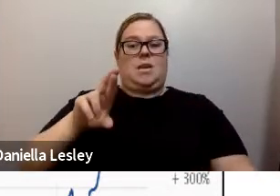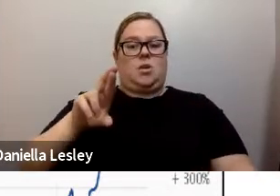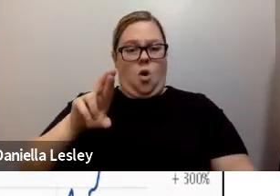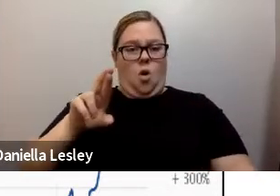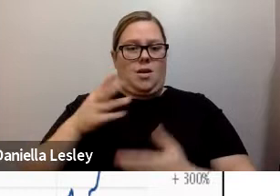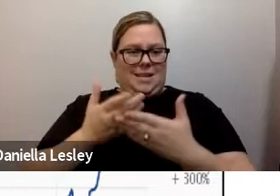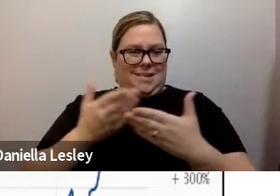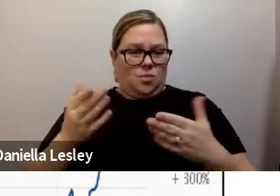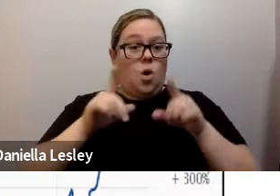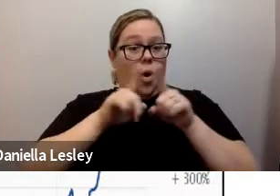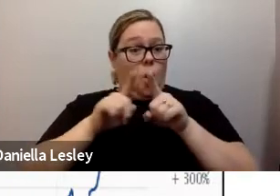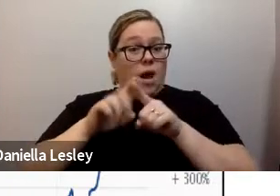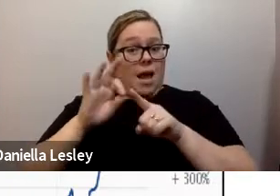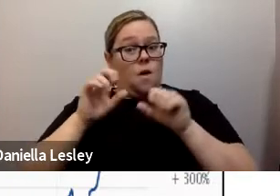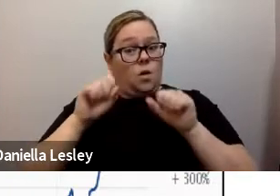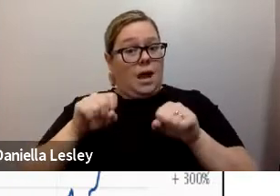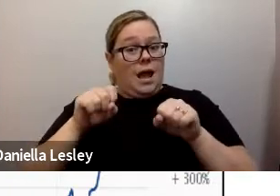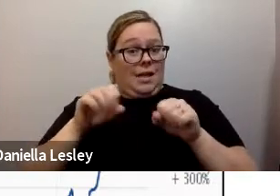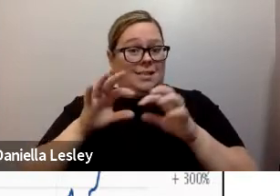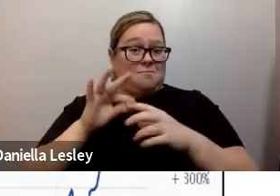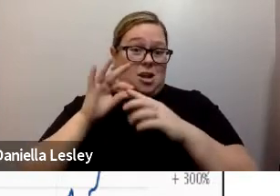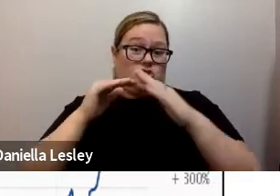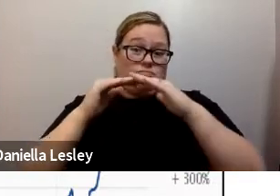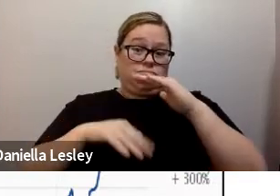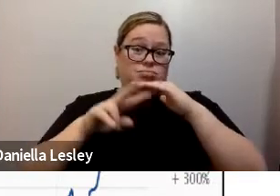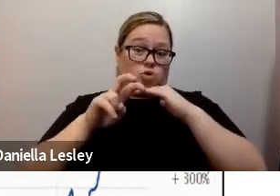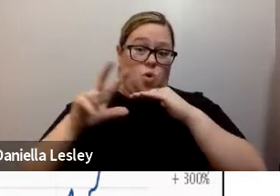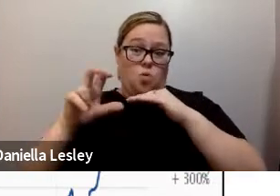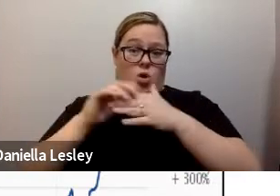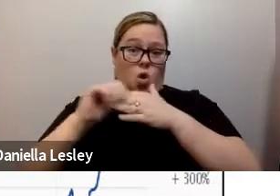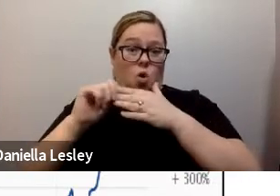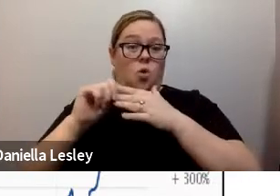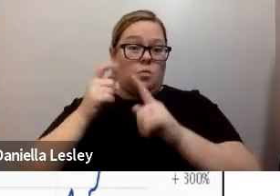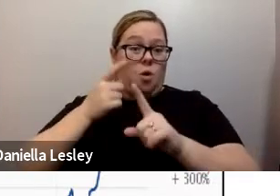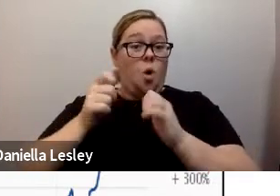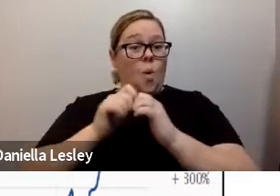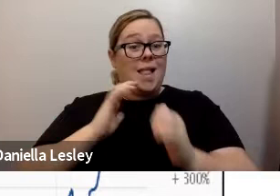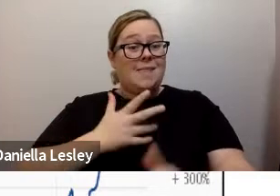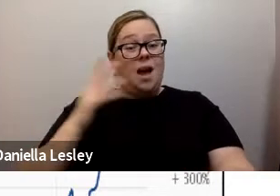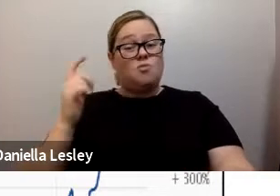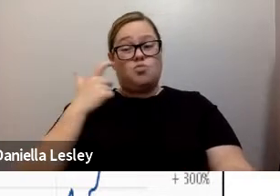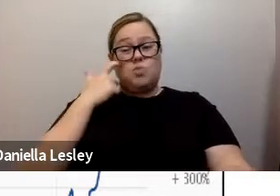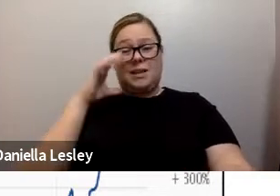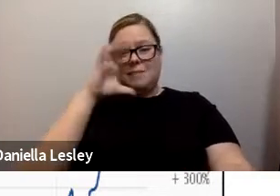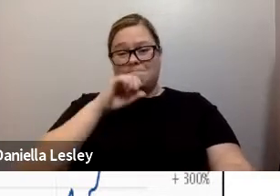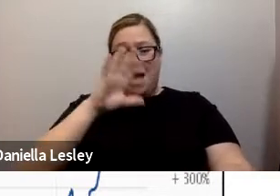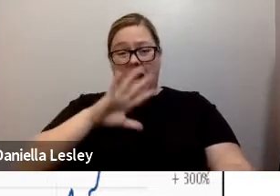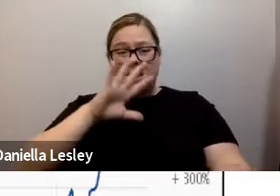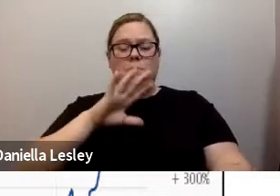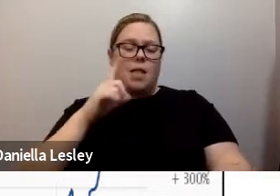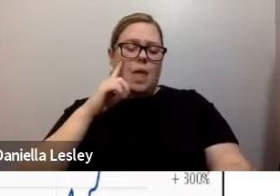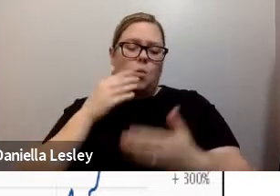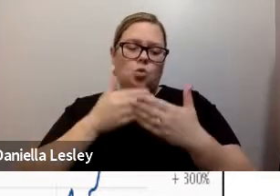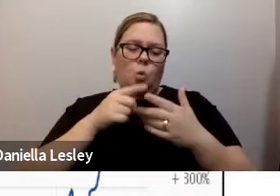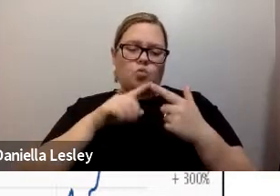especially if we can get under that $200 or $300 mark, which with our latest estimates, we think we're very, very close to. We'd obviously